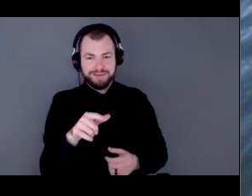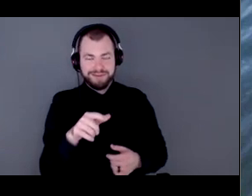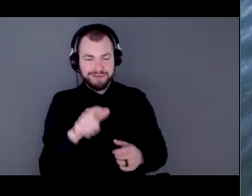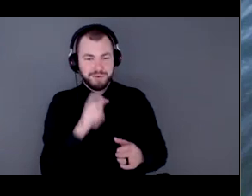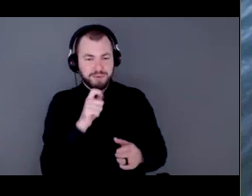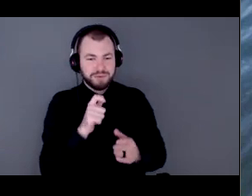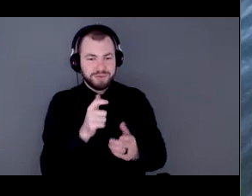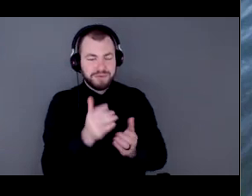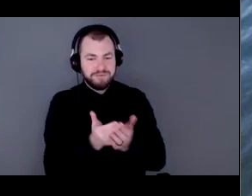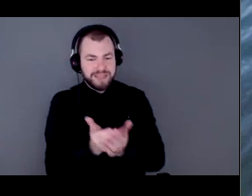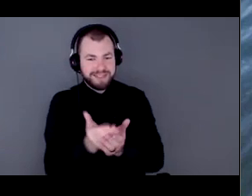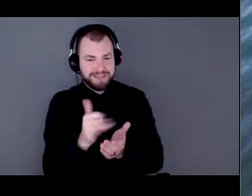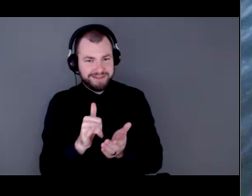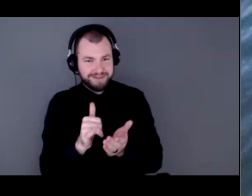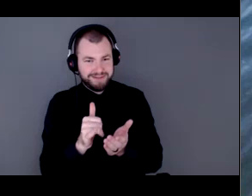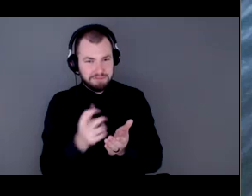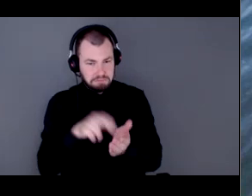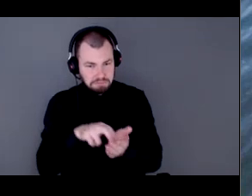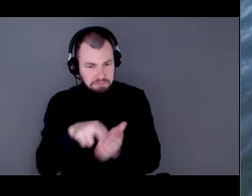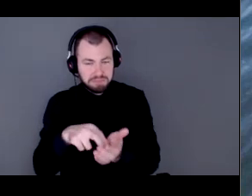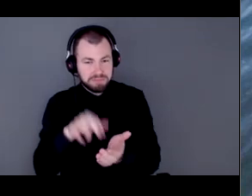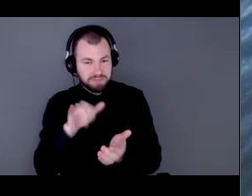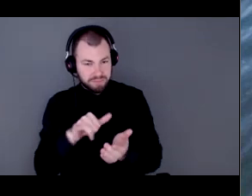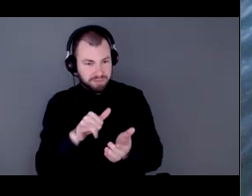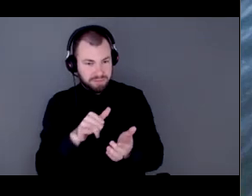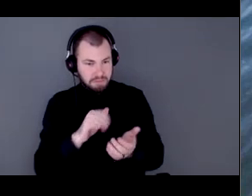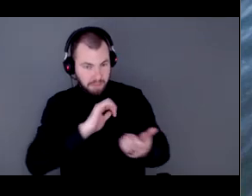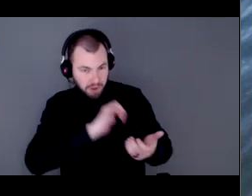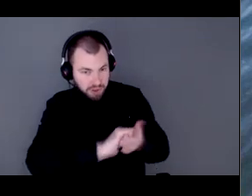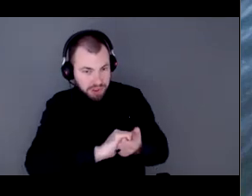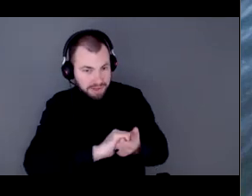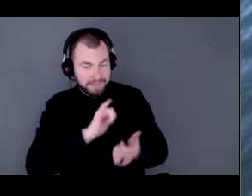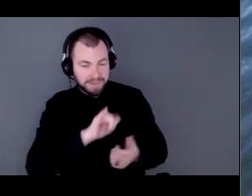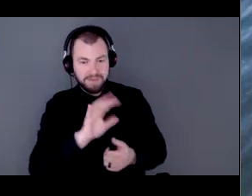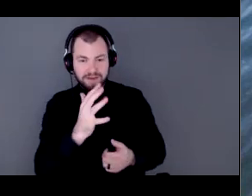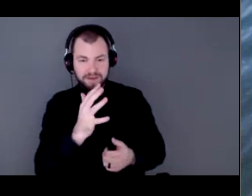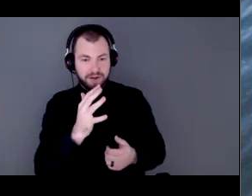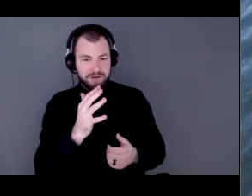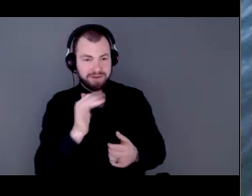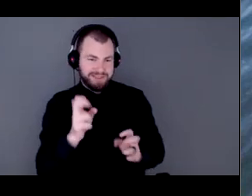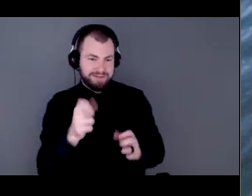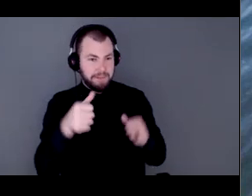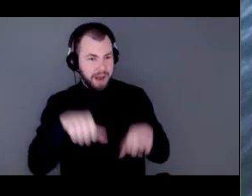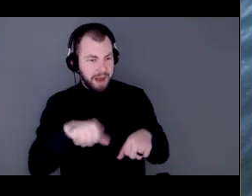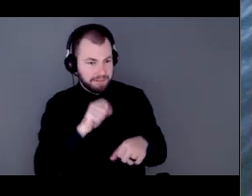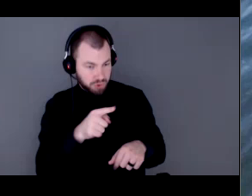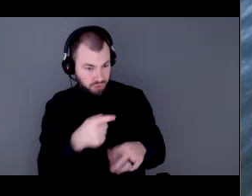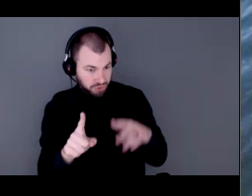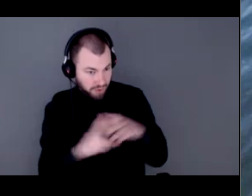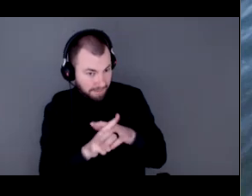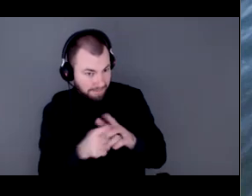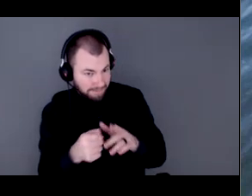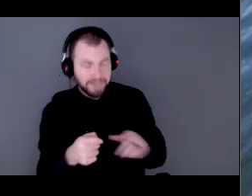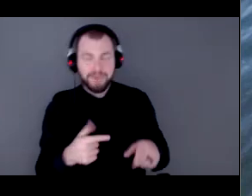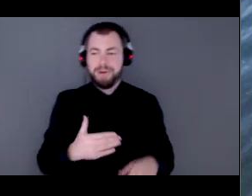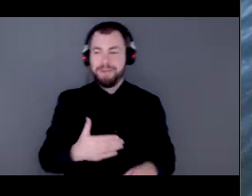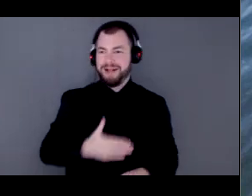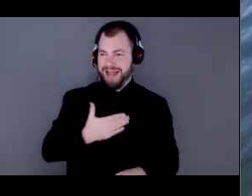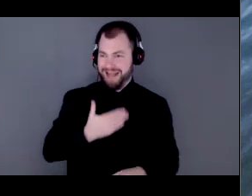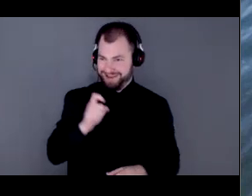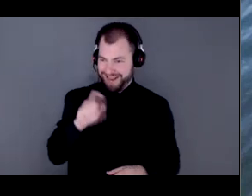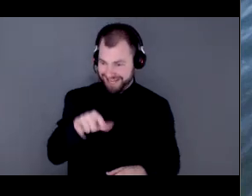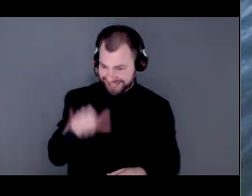people? Was that a partnership and were the $5, was that like a deposit to ensure that people showed up? I'm so glad that you asked that because it was due to time, I